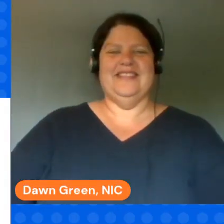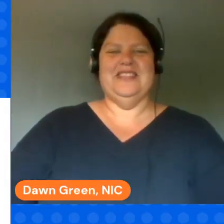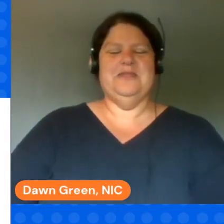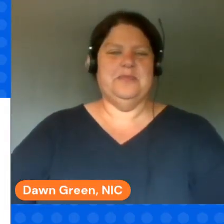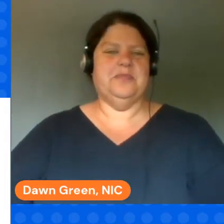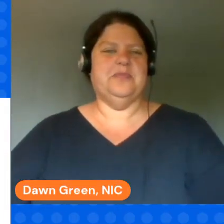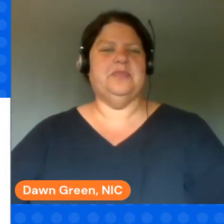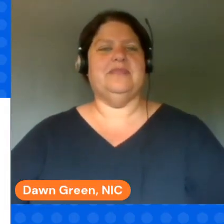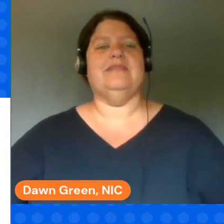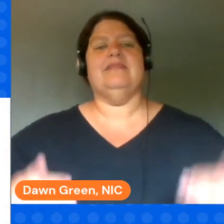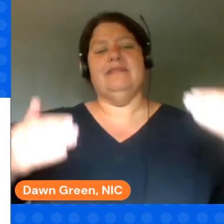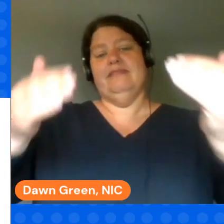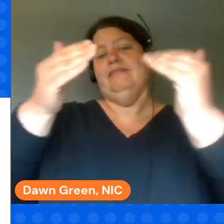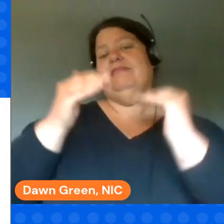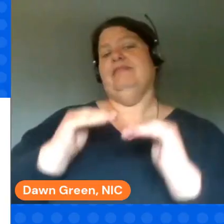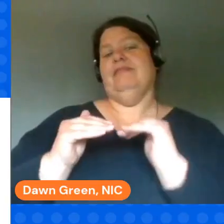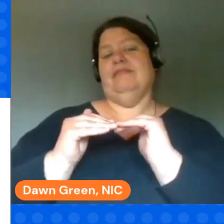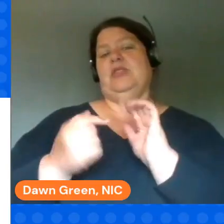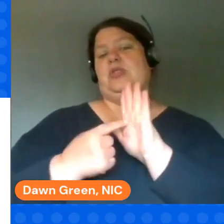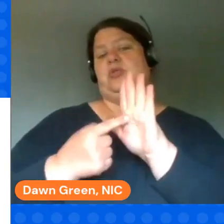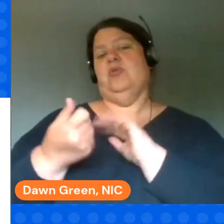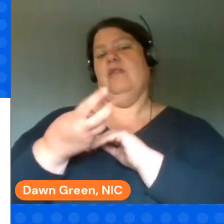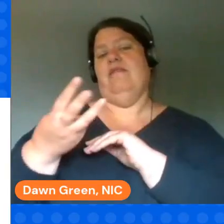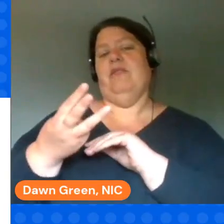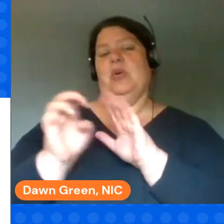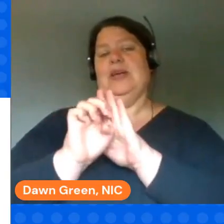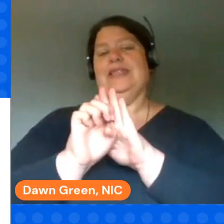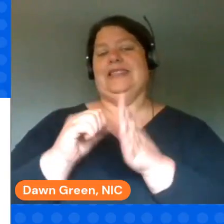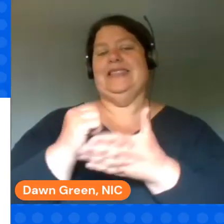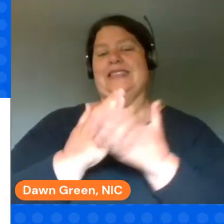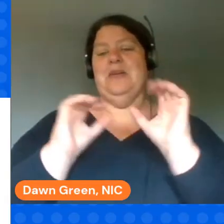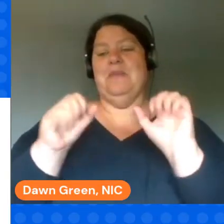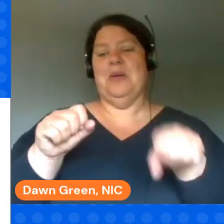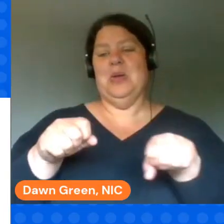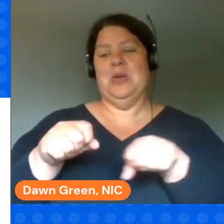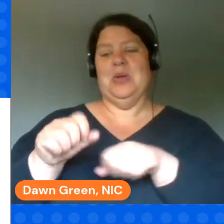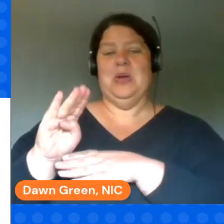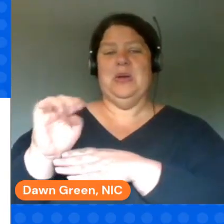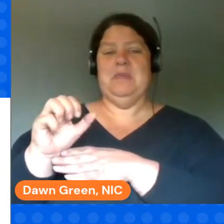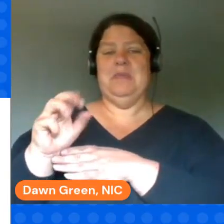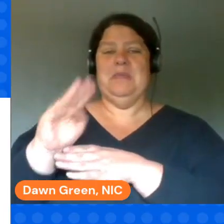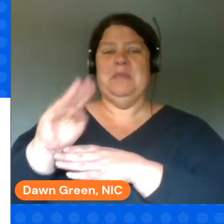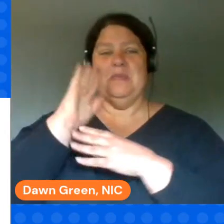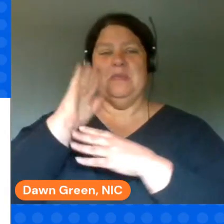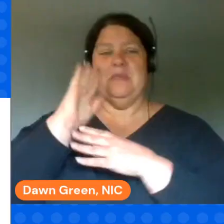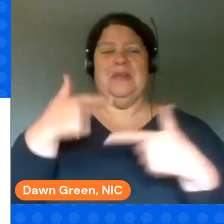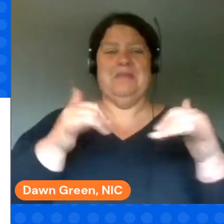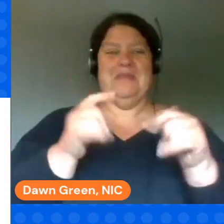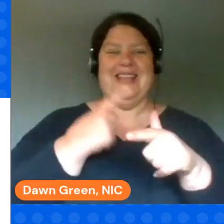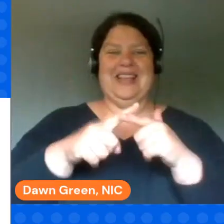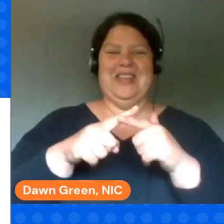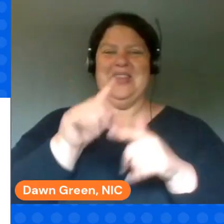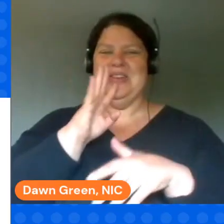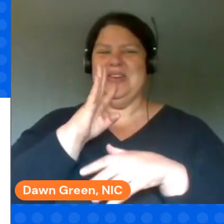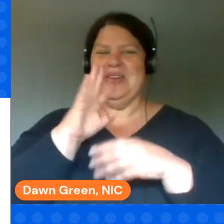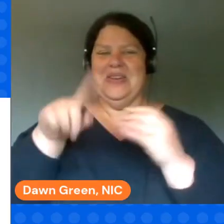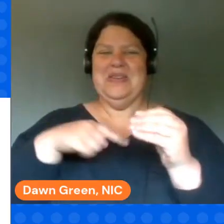And then this video will show off a few more examples of just some of the possibilities with Beam. So I'll let this play and then we can talk through some of this.